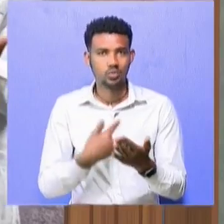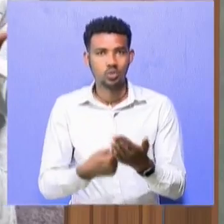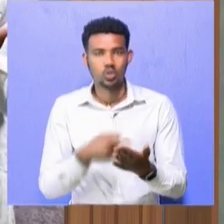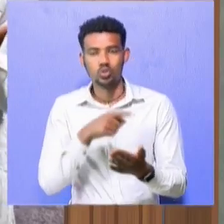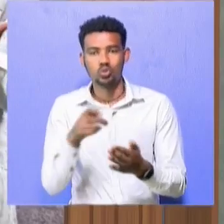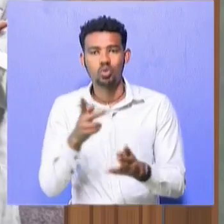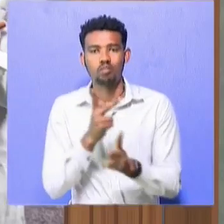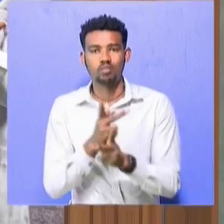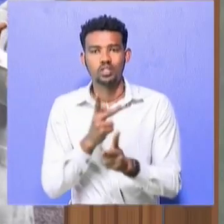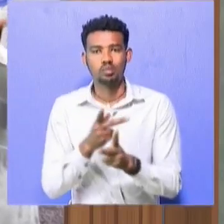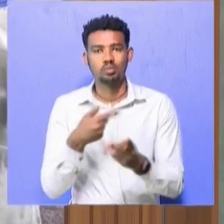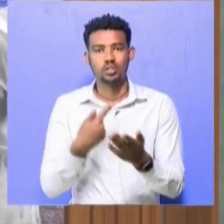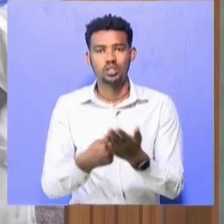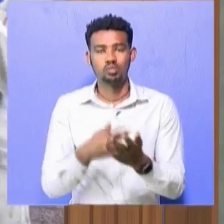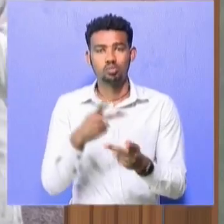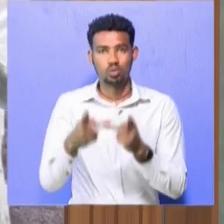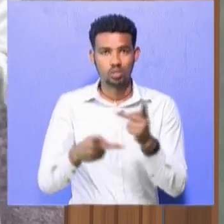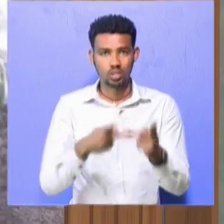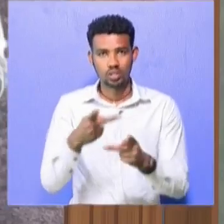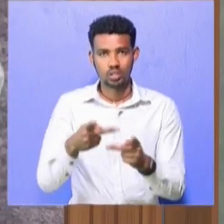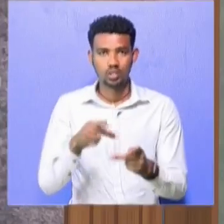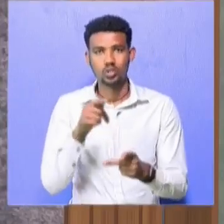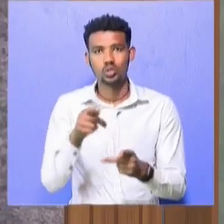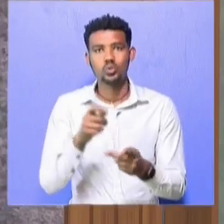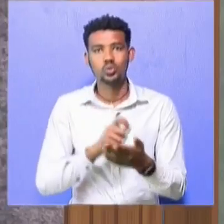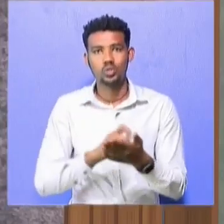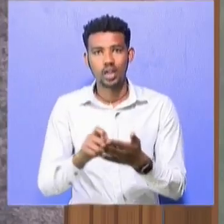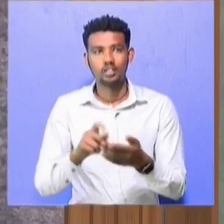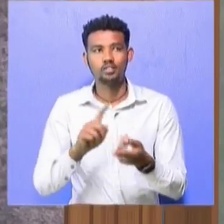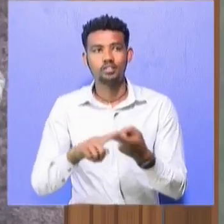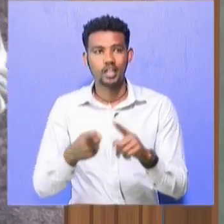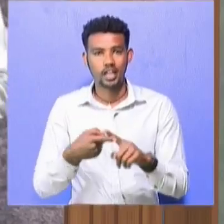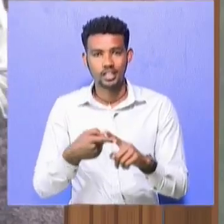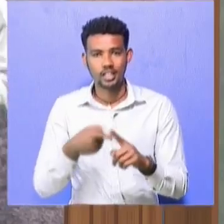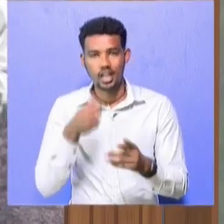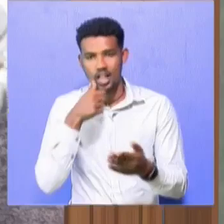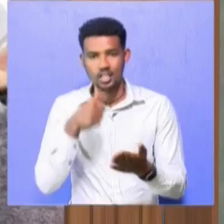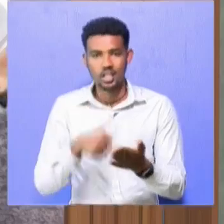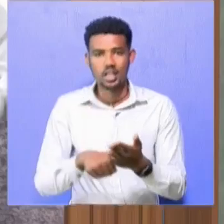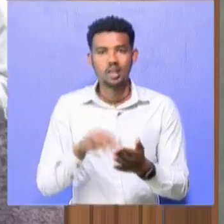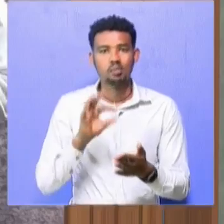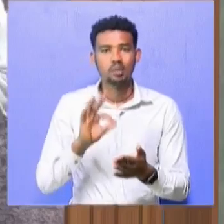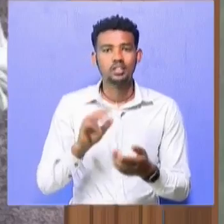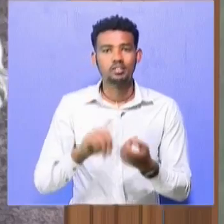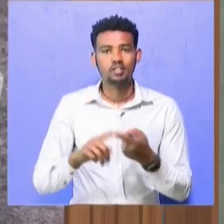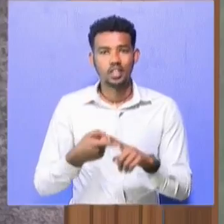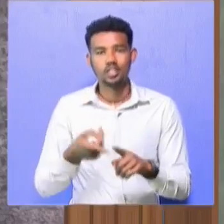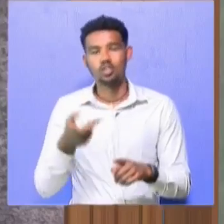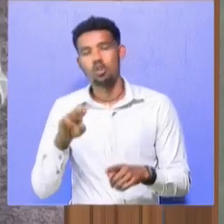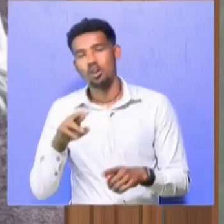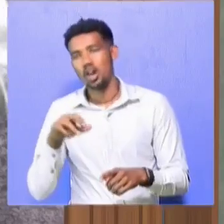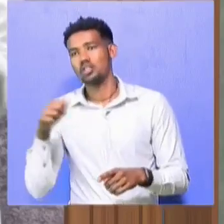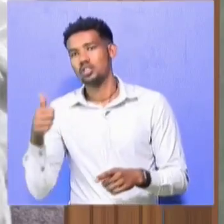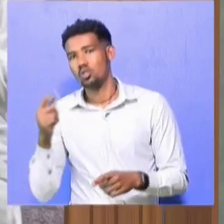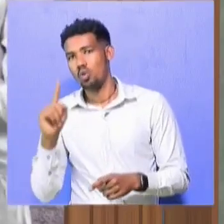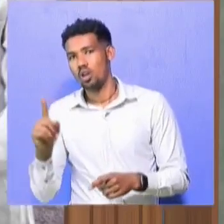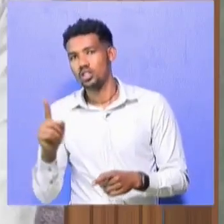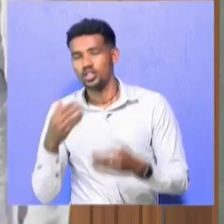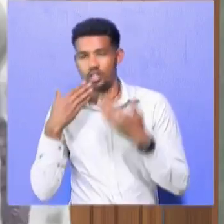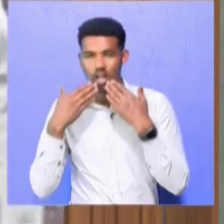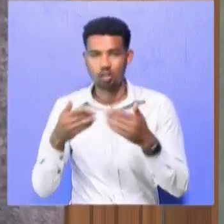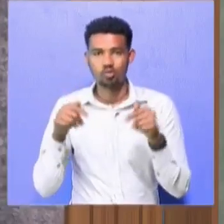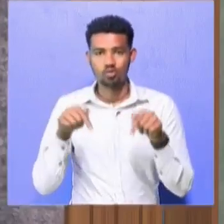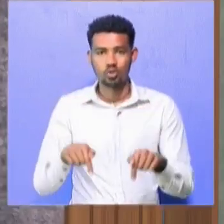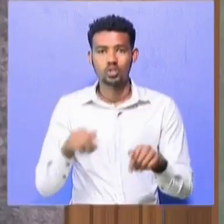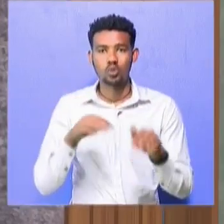Hopefully that you write a friendly letter to your best friend or anyone else. That is it. Thank you. For today,